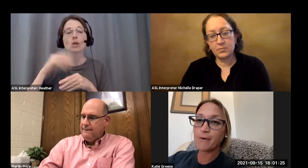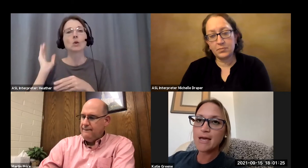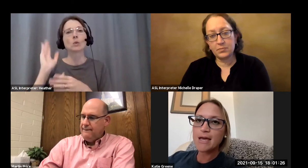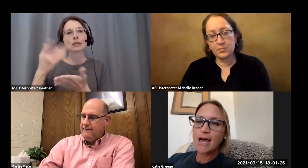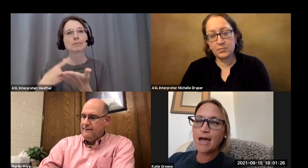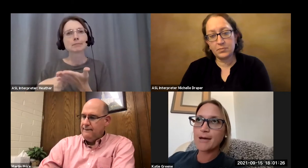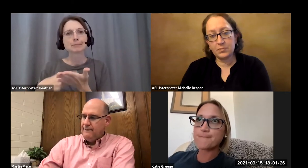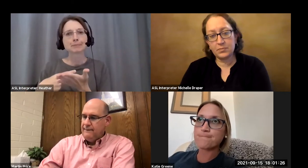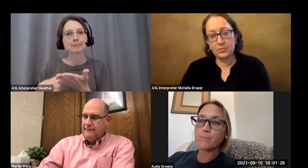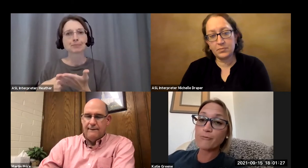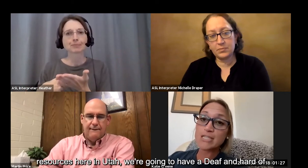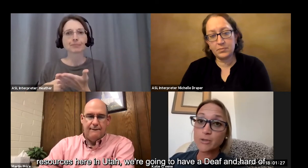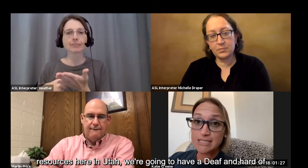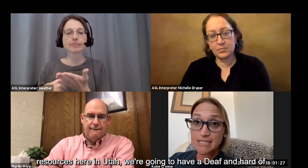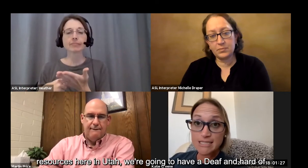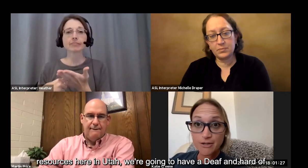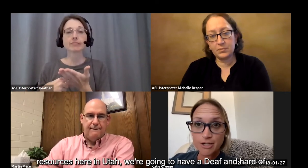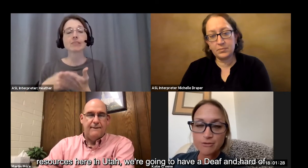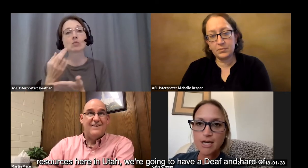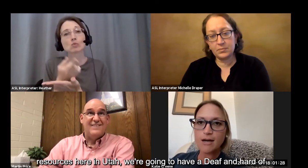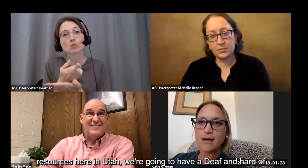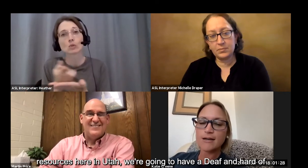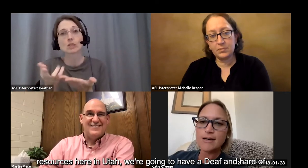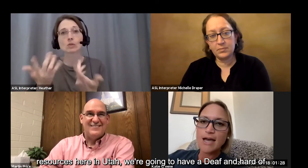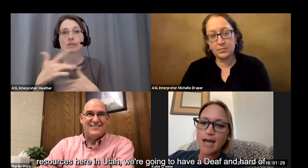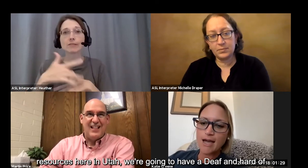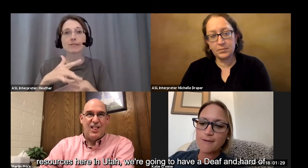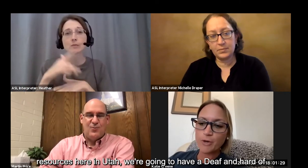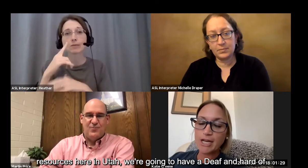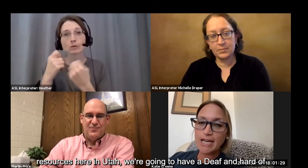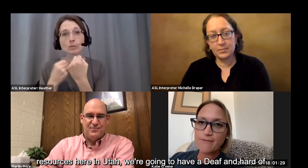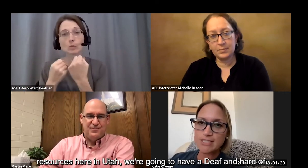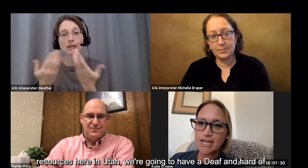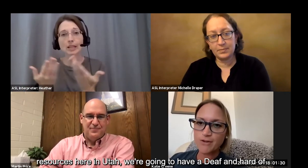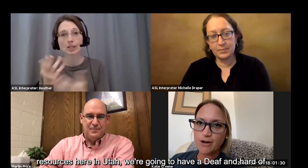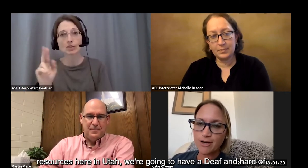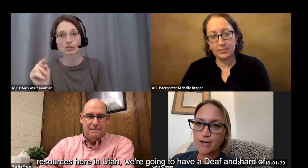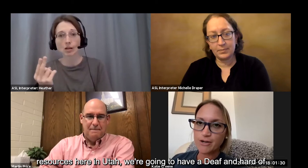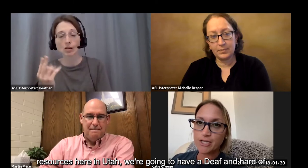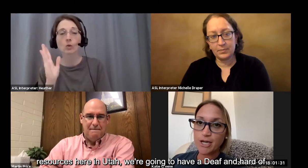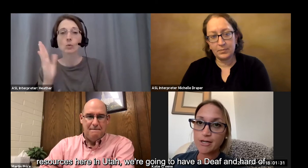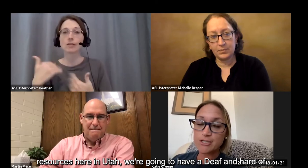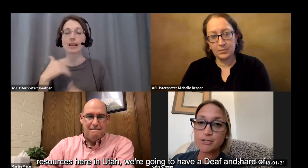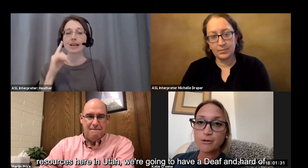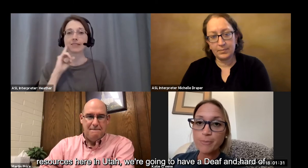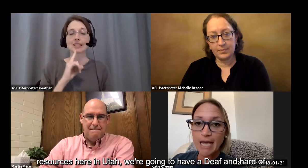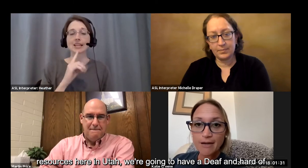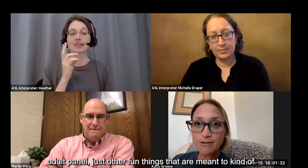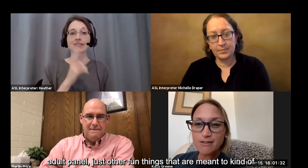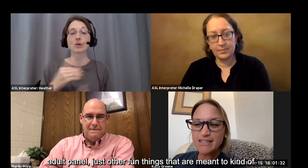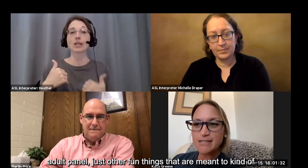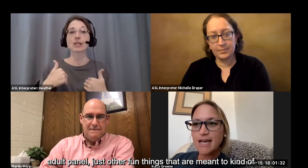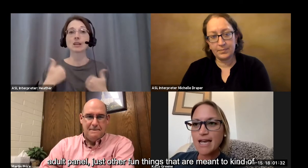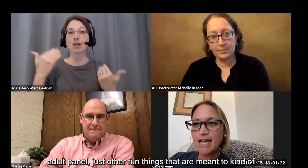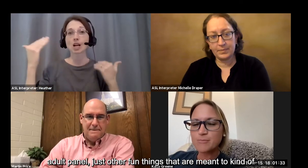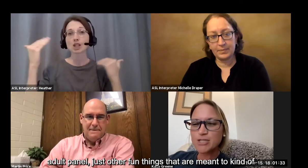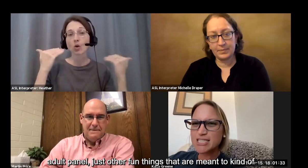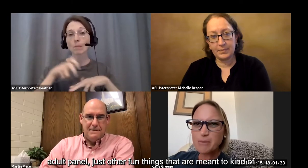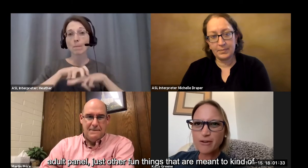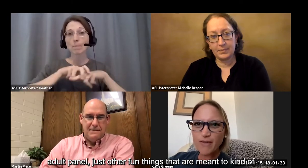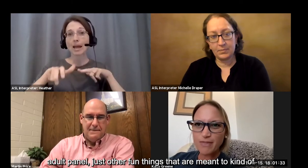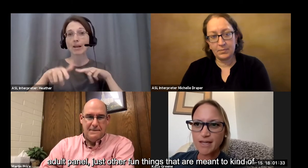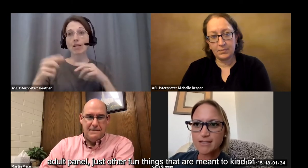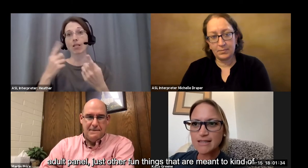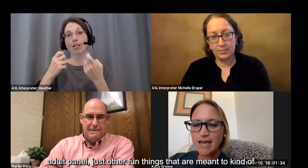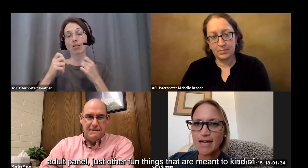talking about resources here in Utah. We're going to have a deaf and hard of hearing young adult panel. Just